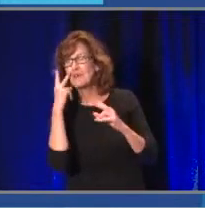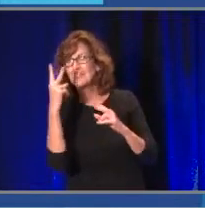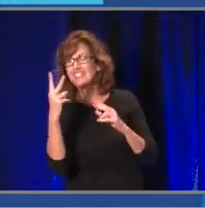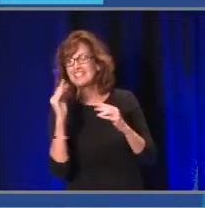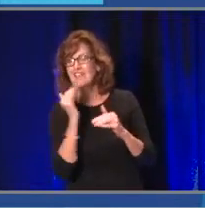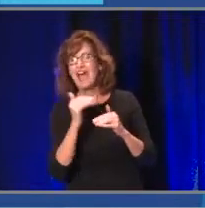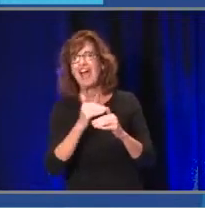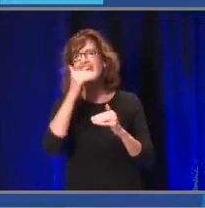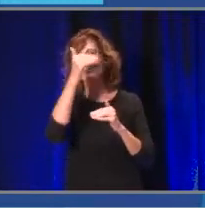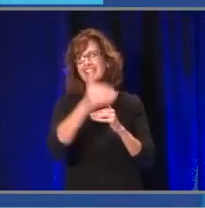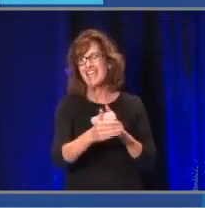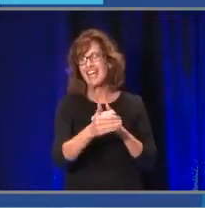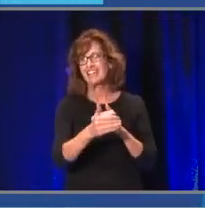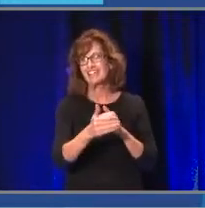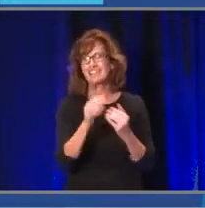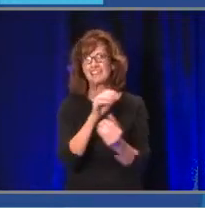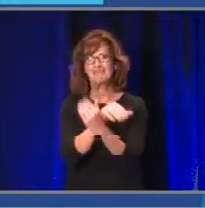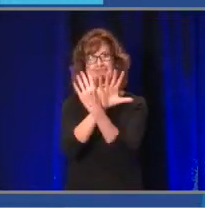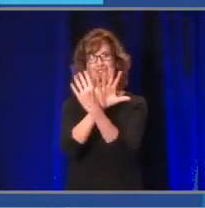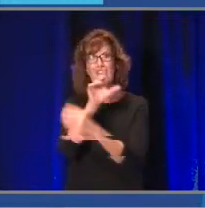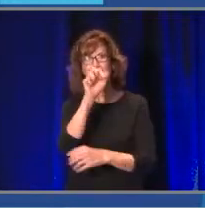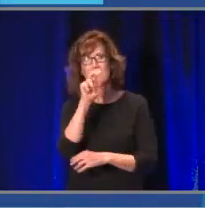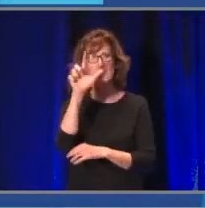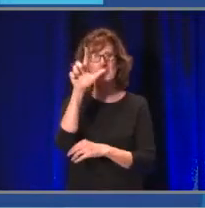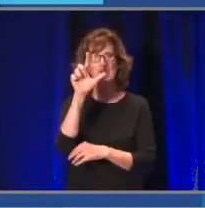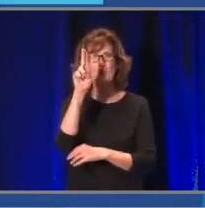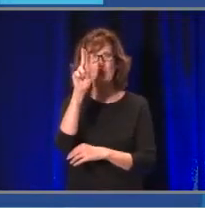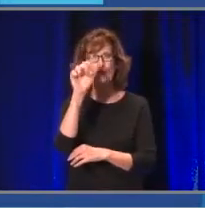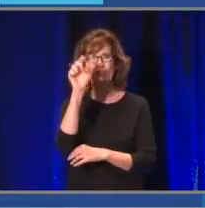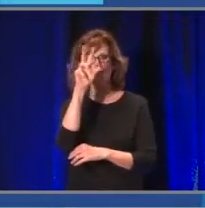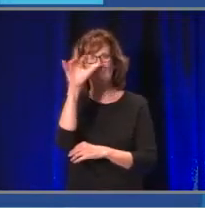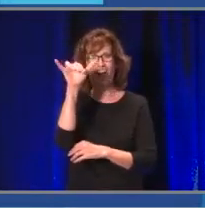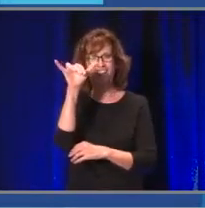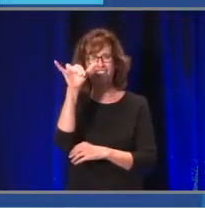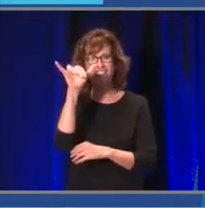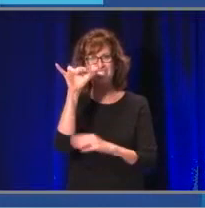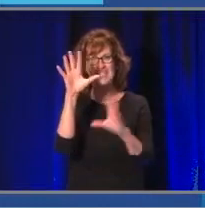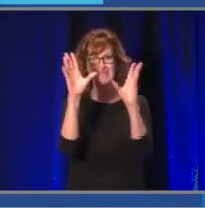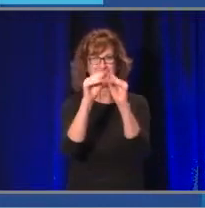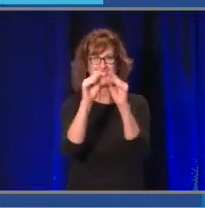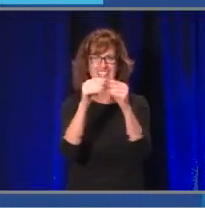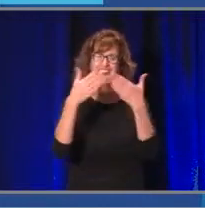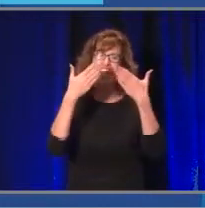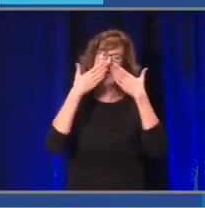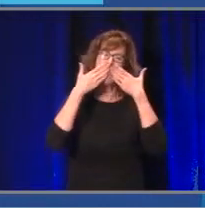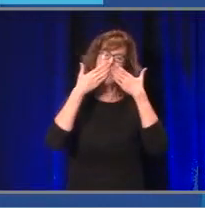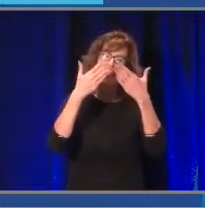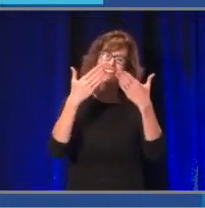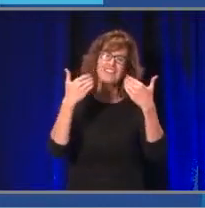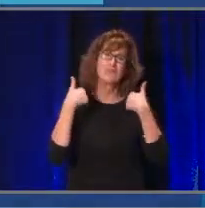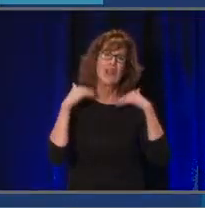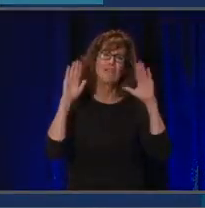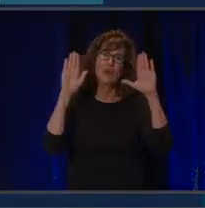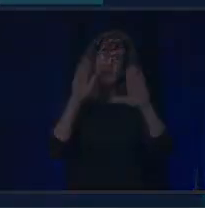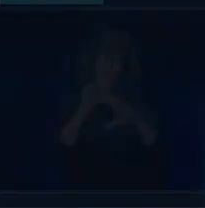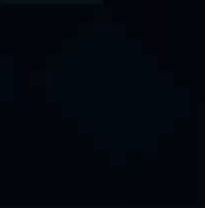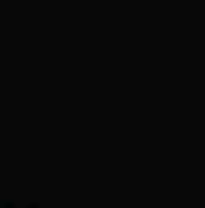virtual urology series, and more to come on that. Thank you so much, and have a wonderful evening.